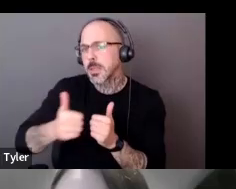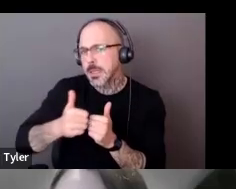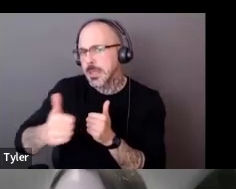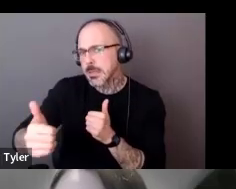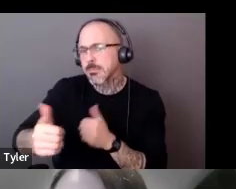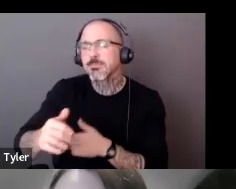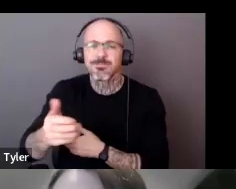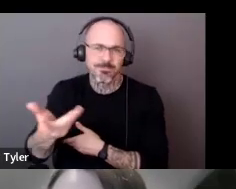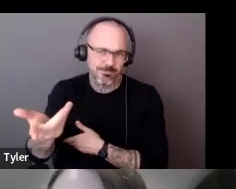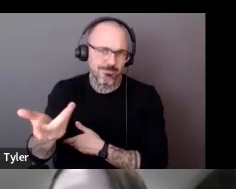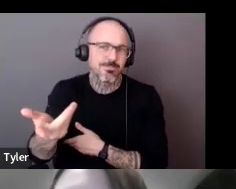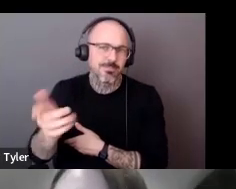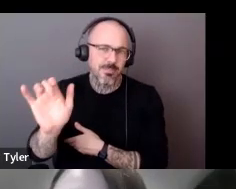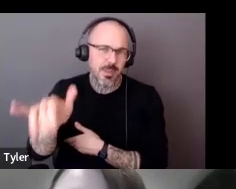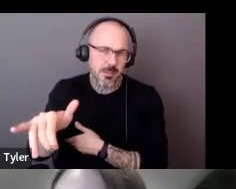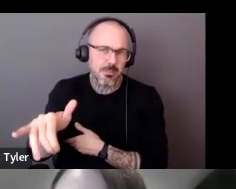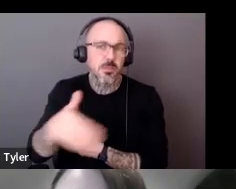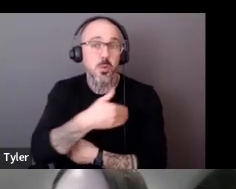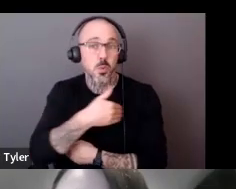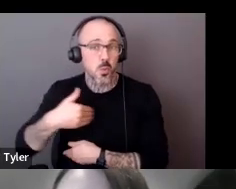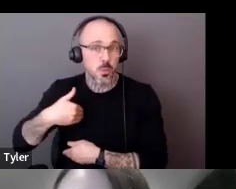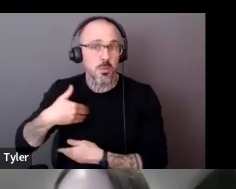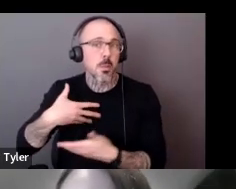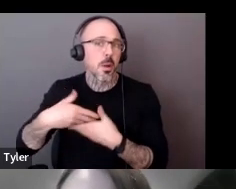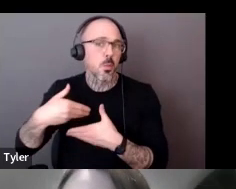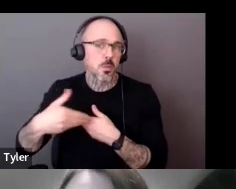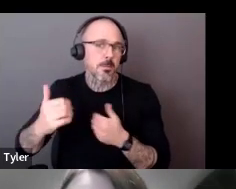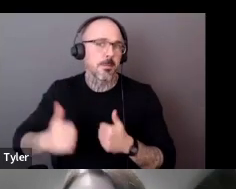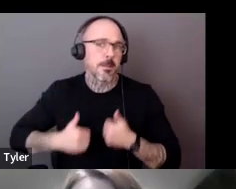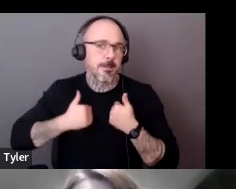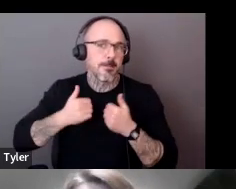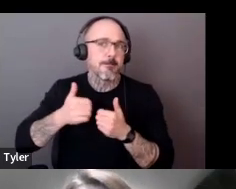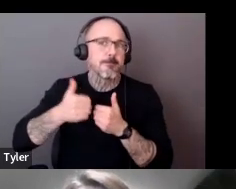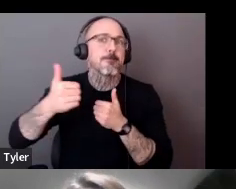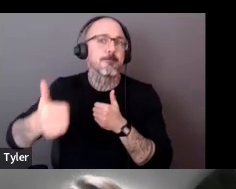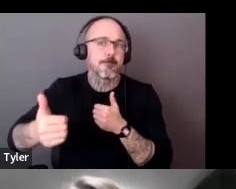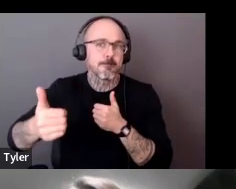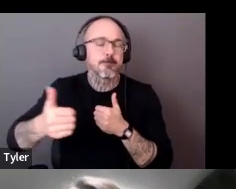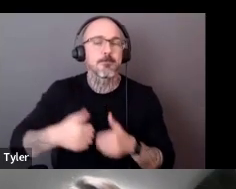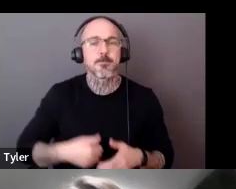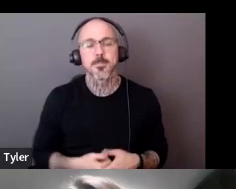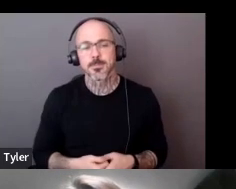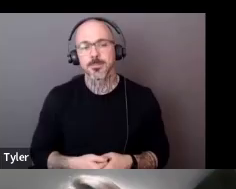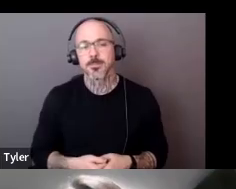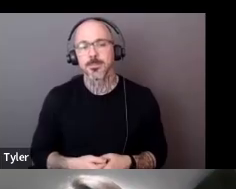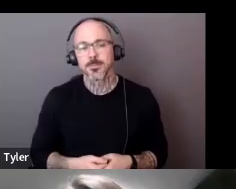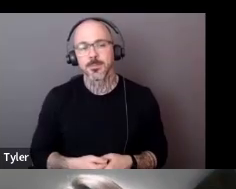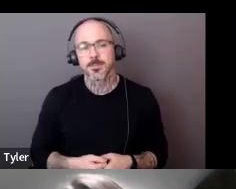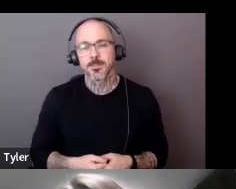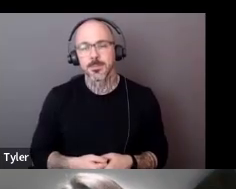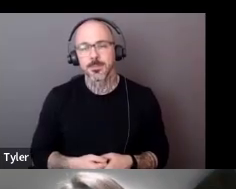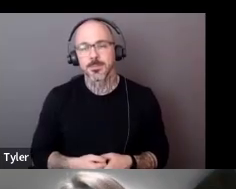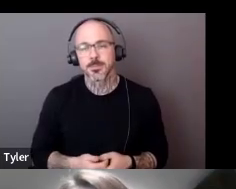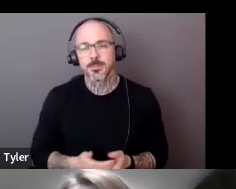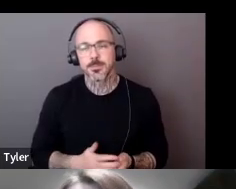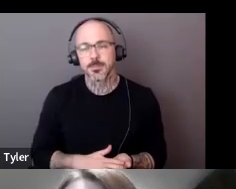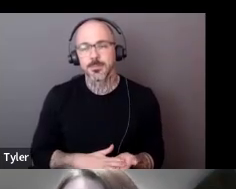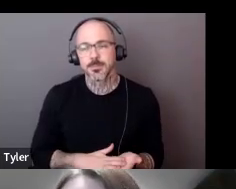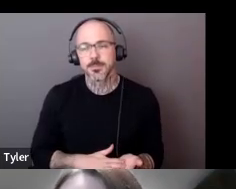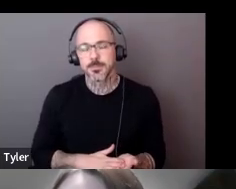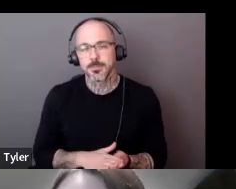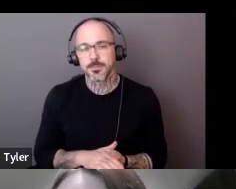the city of Toronto. So in terms of having to now navigate trying to